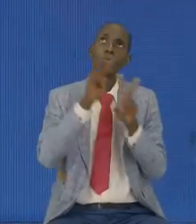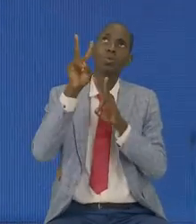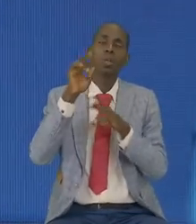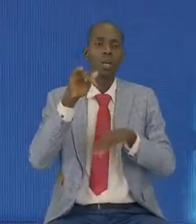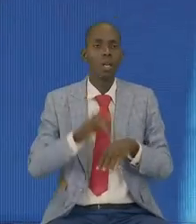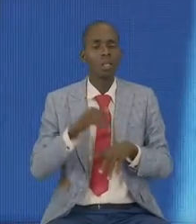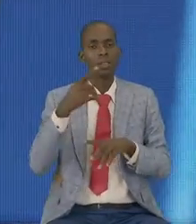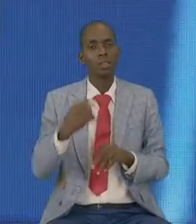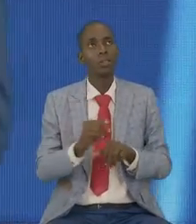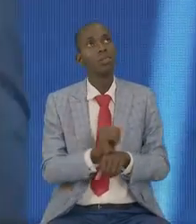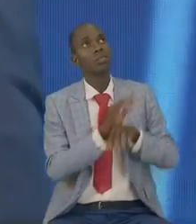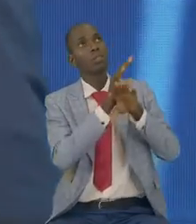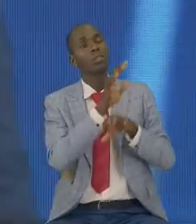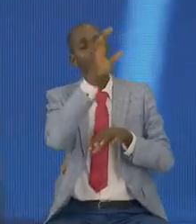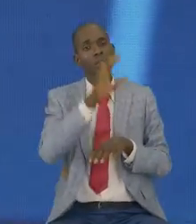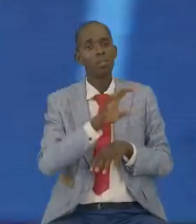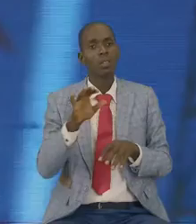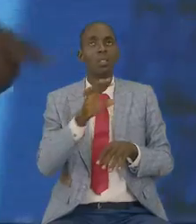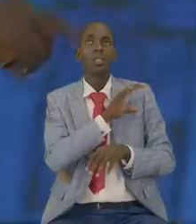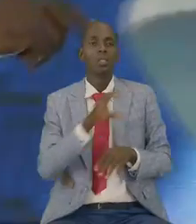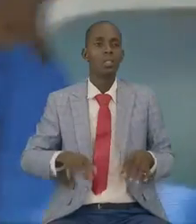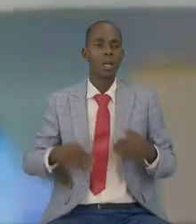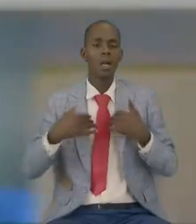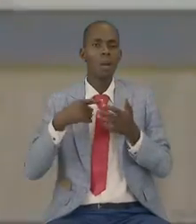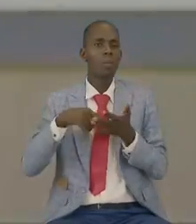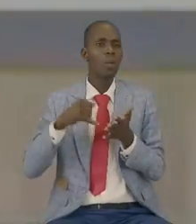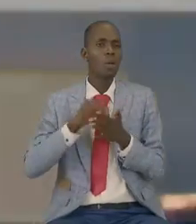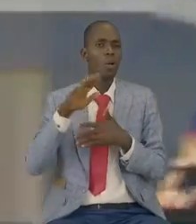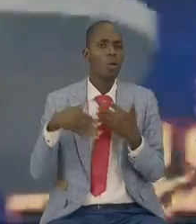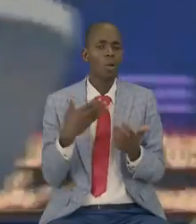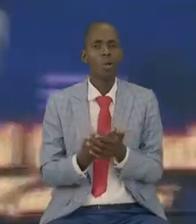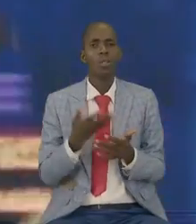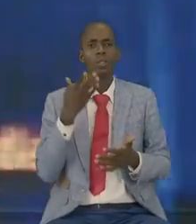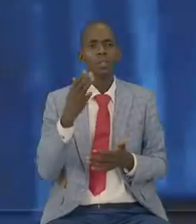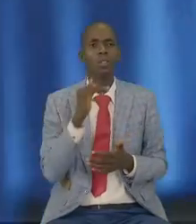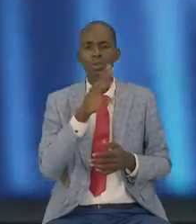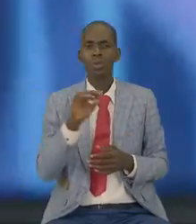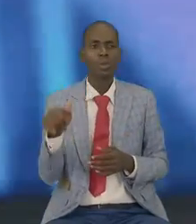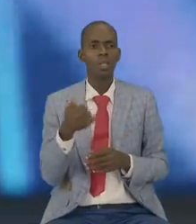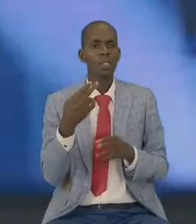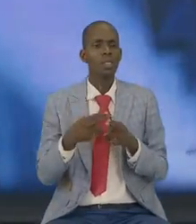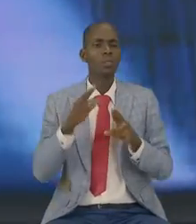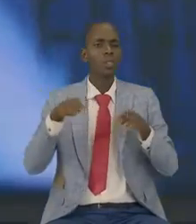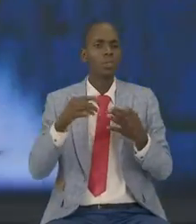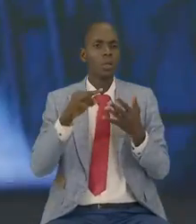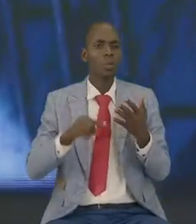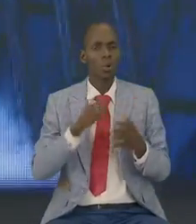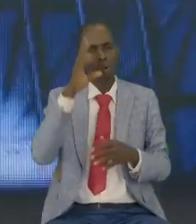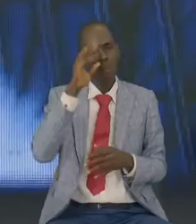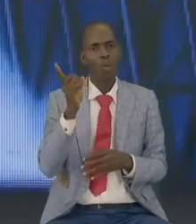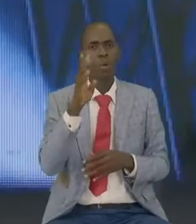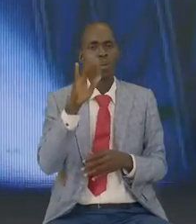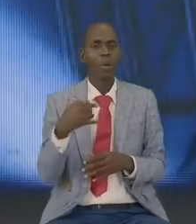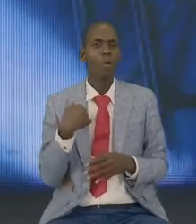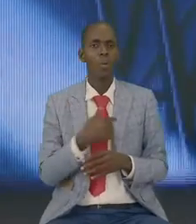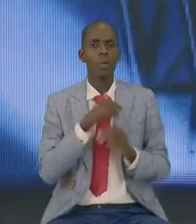all. Christ has paid it all. And the only one you are going to go to, there's no other name given among men whereby we can be